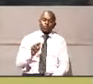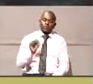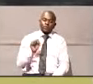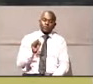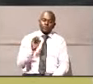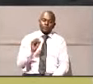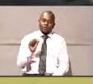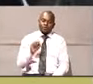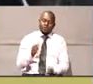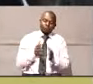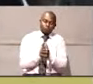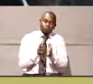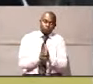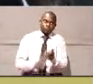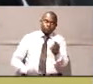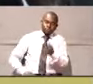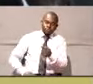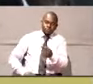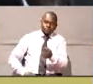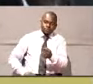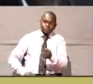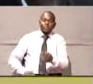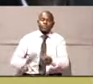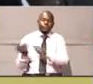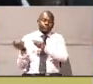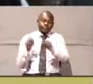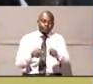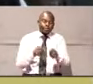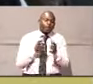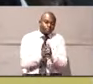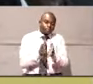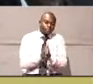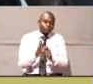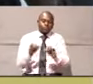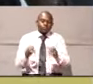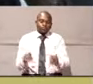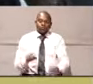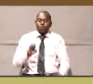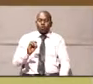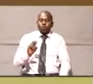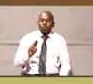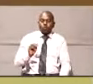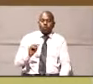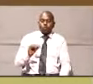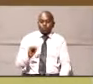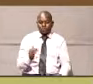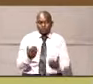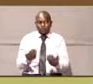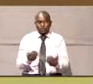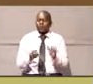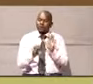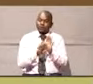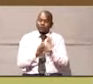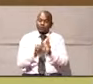to provide details. Can we summon Charles Ouma Limo? It is